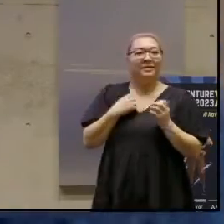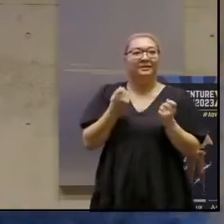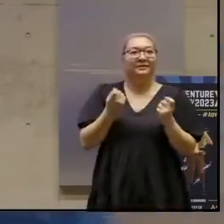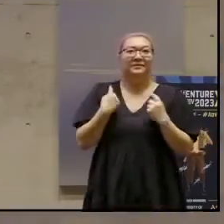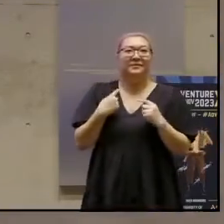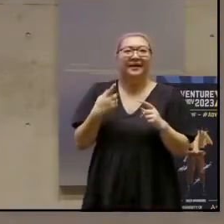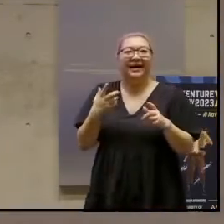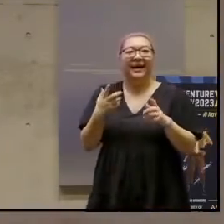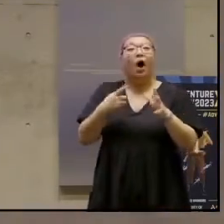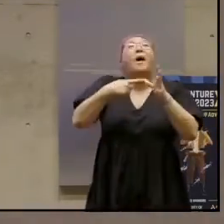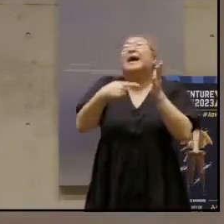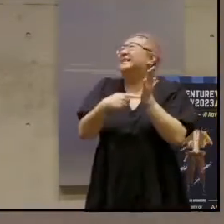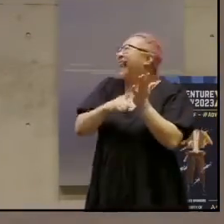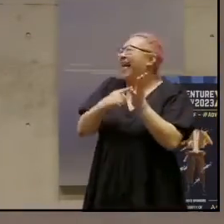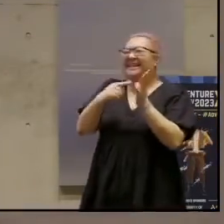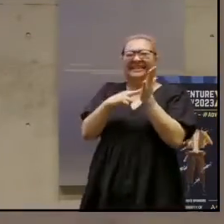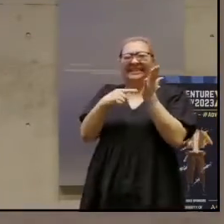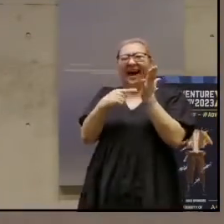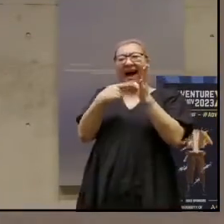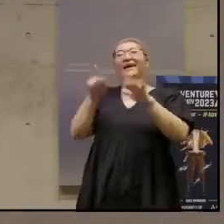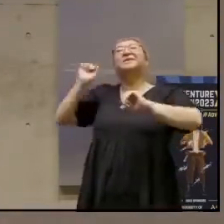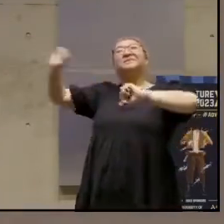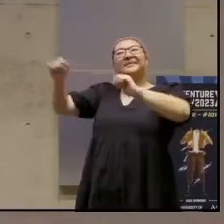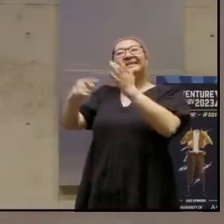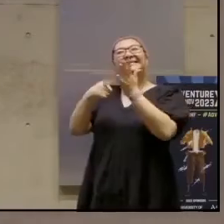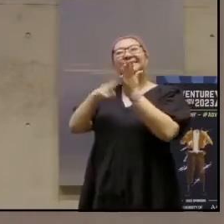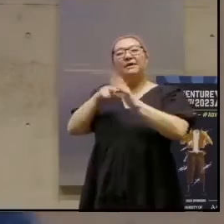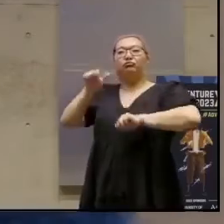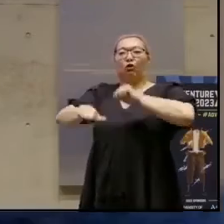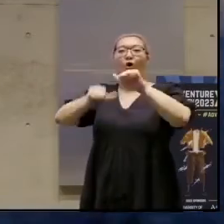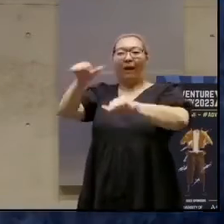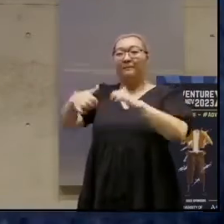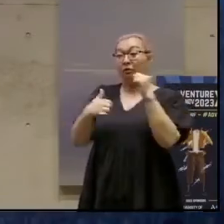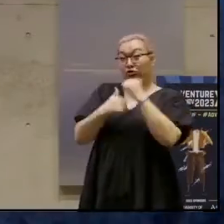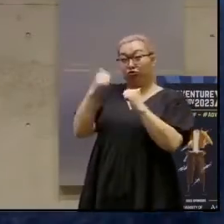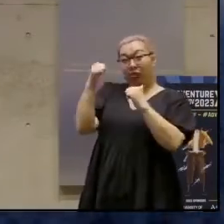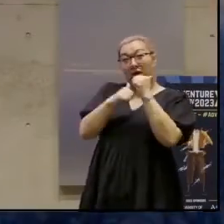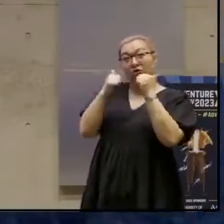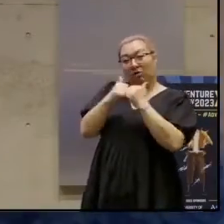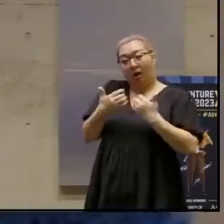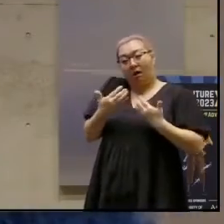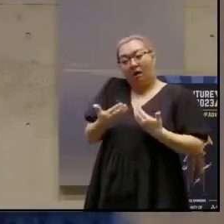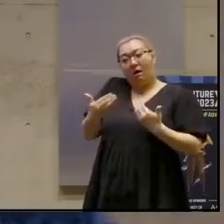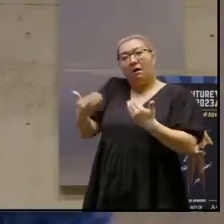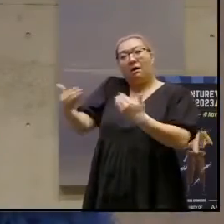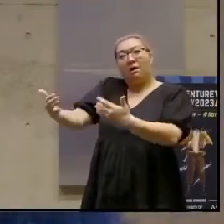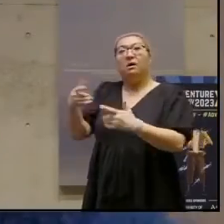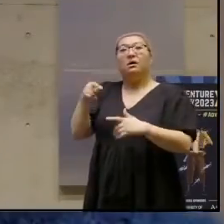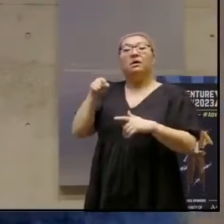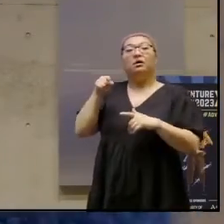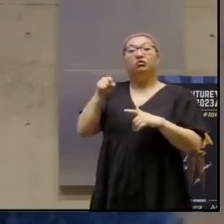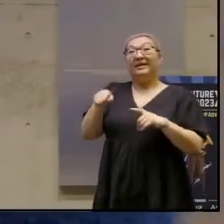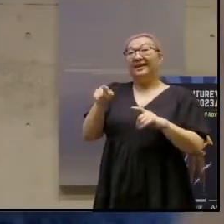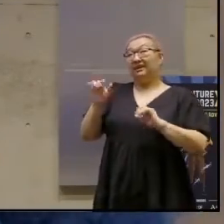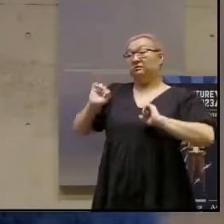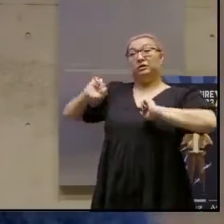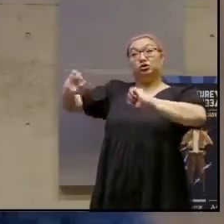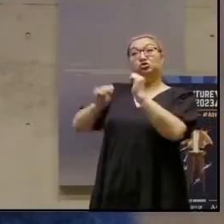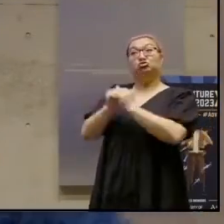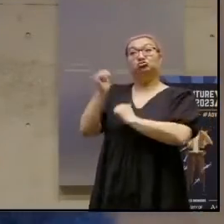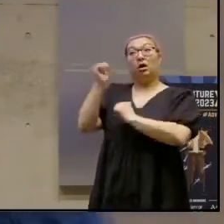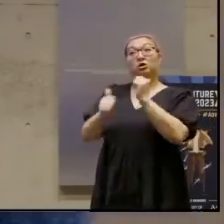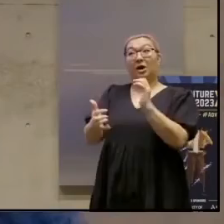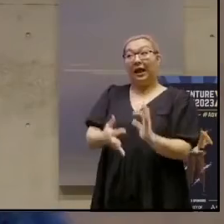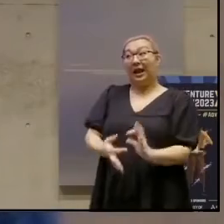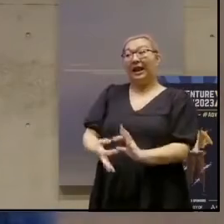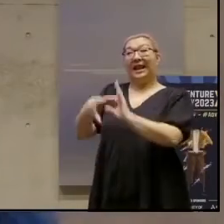not a psychological-based journey. It's a journey that a central question is, what does it mean to be black in America? So they don't care about